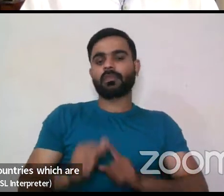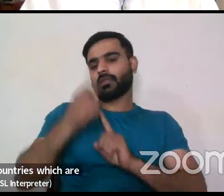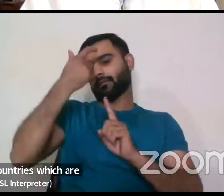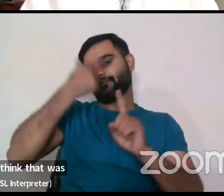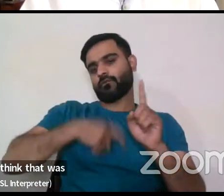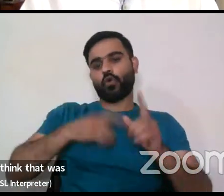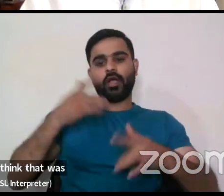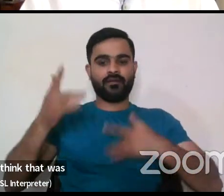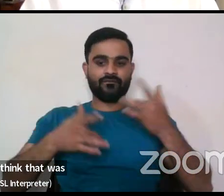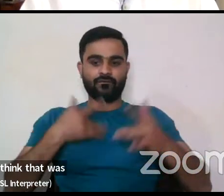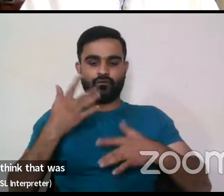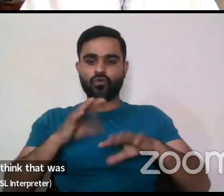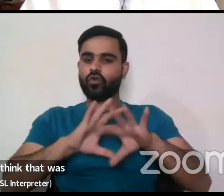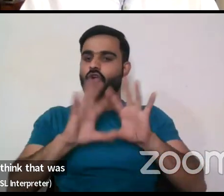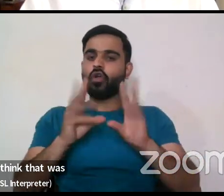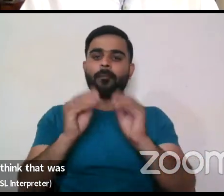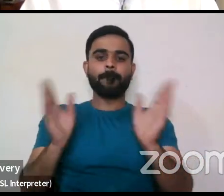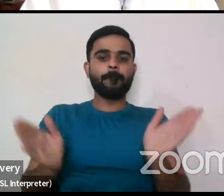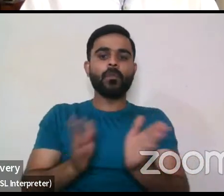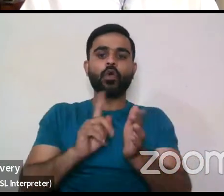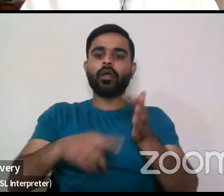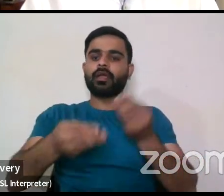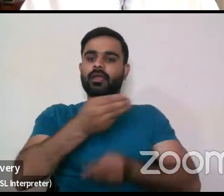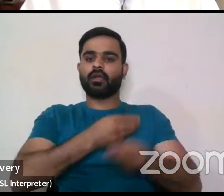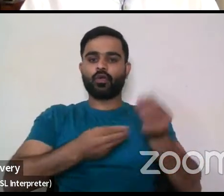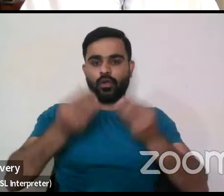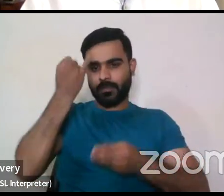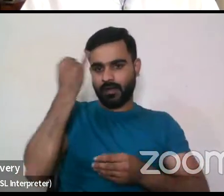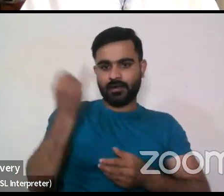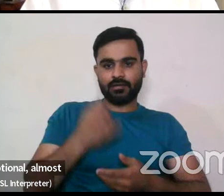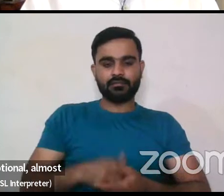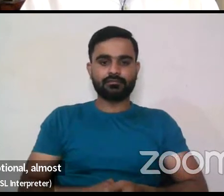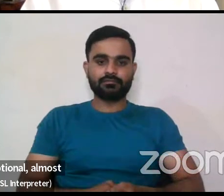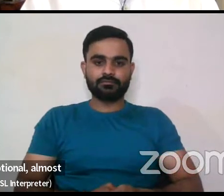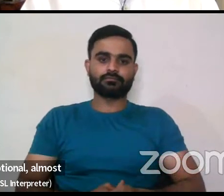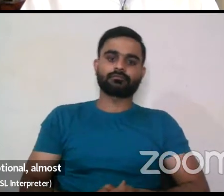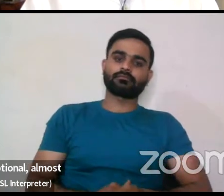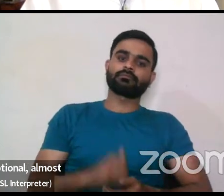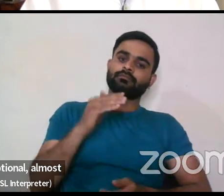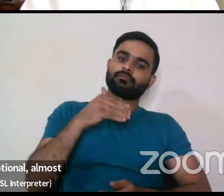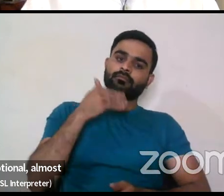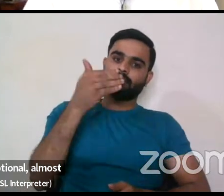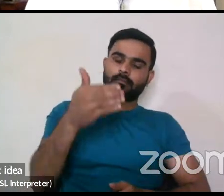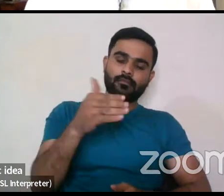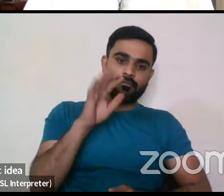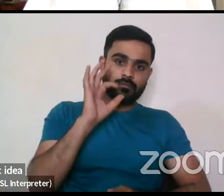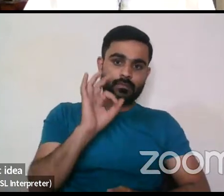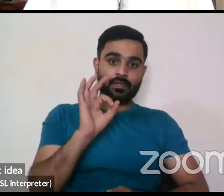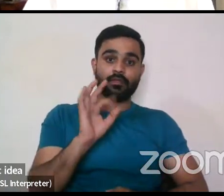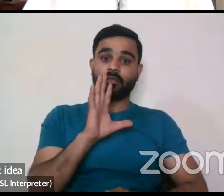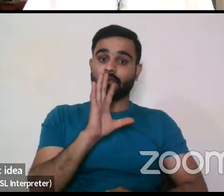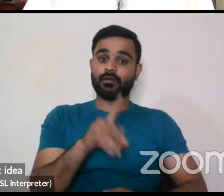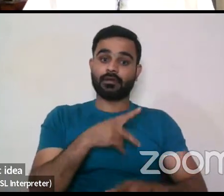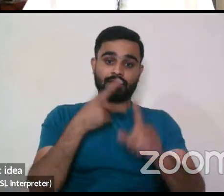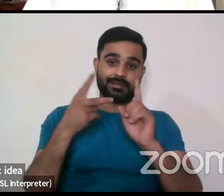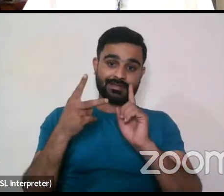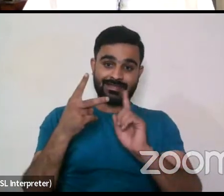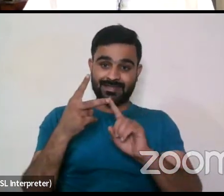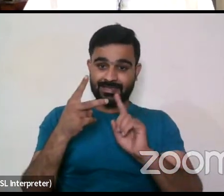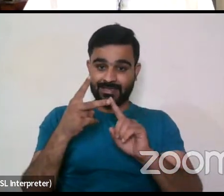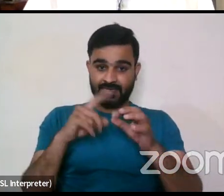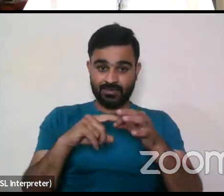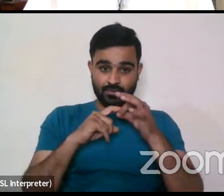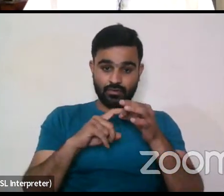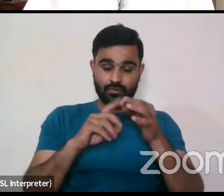very emotional almost motivation for an economic idea. Then this very nicely brings me to your second question.